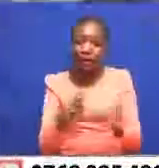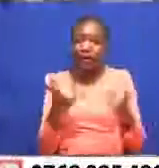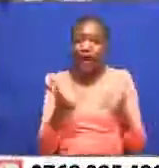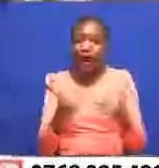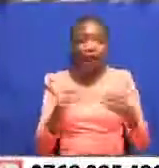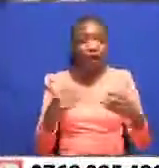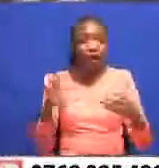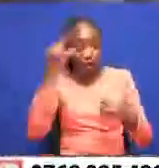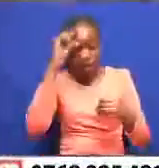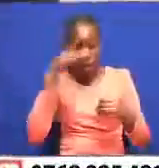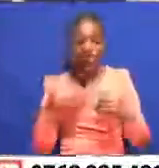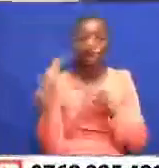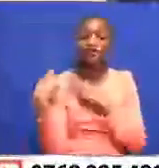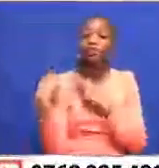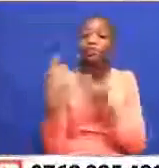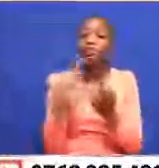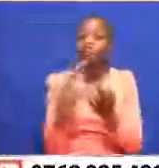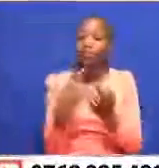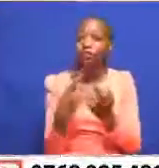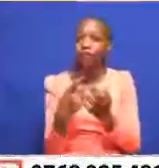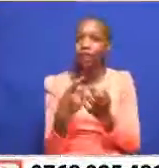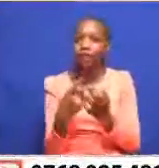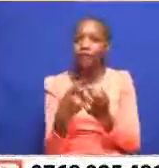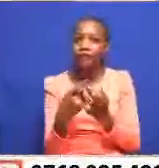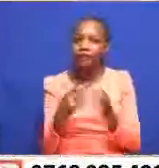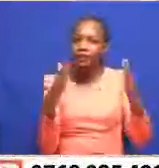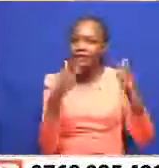kwa serikali kuhakikisha uovu wa dhulma za